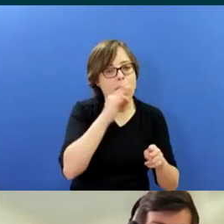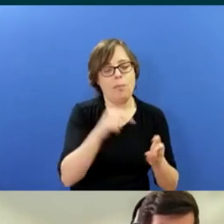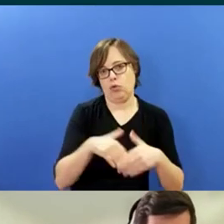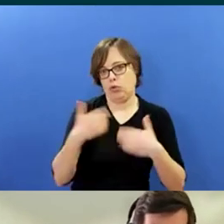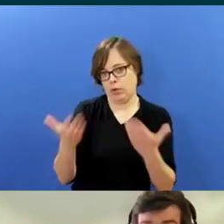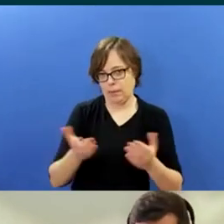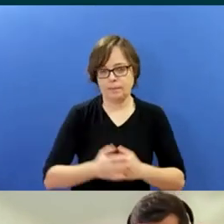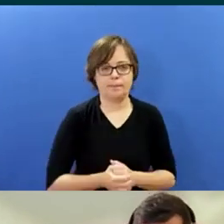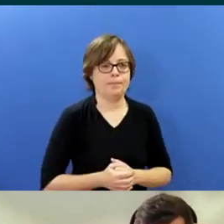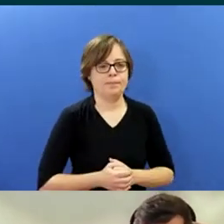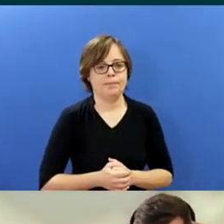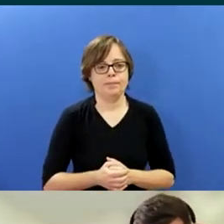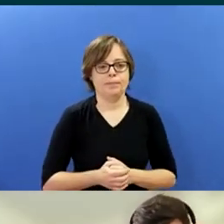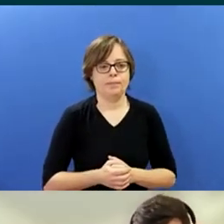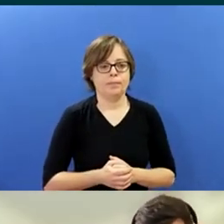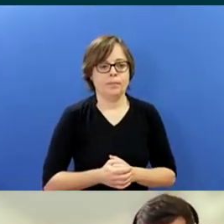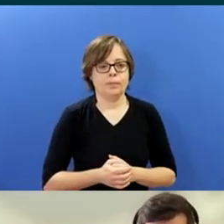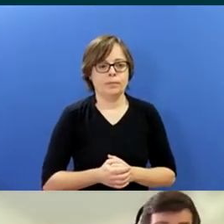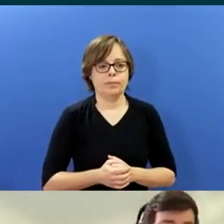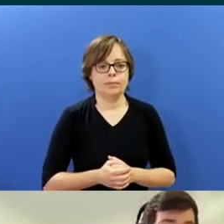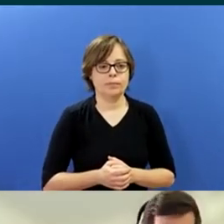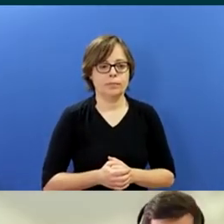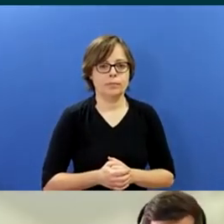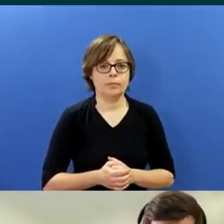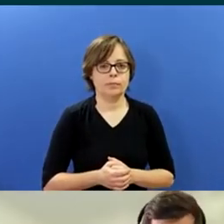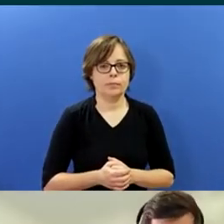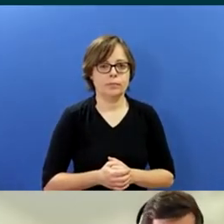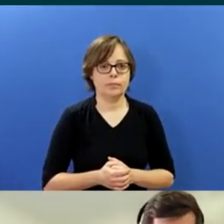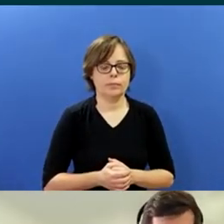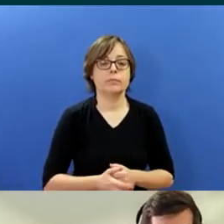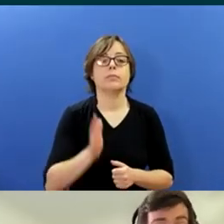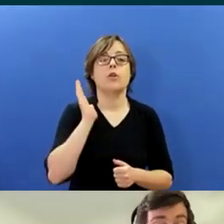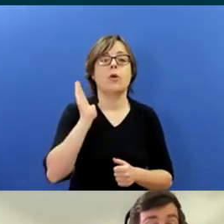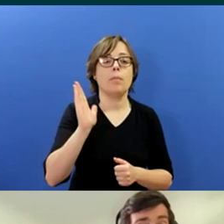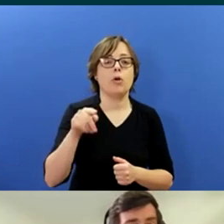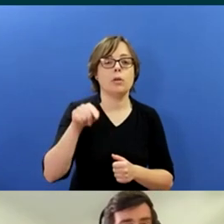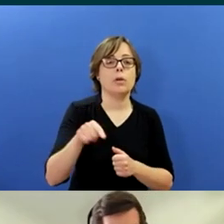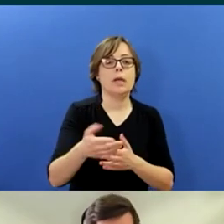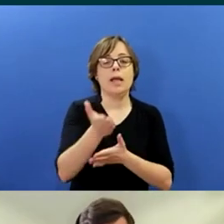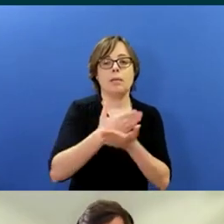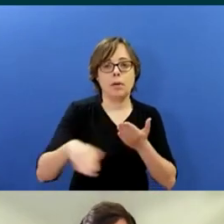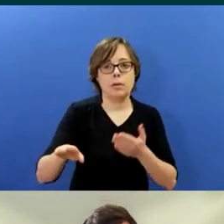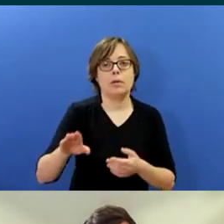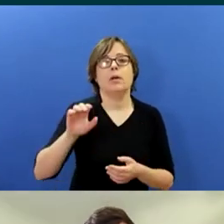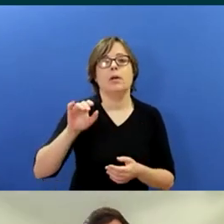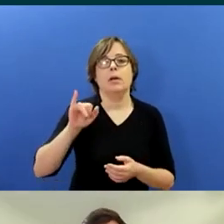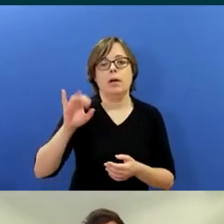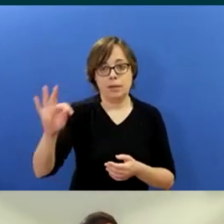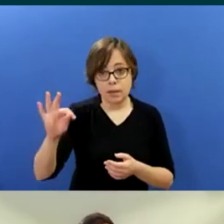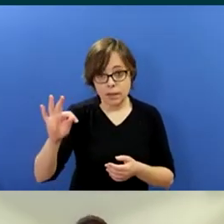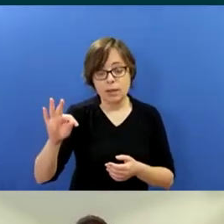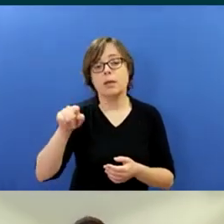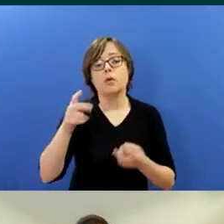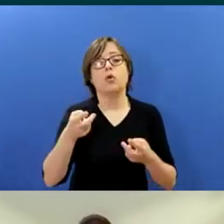Then on the lead of our IT department, a suitable application for the city administration was evaluated,